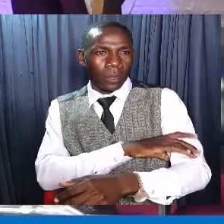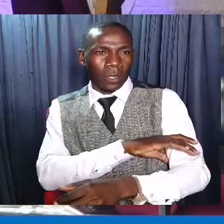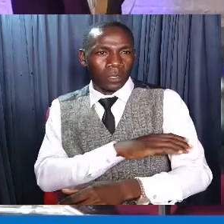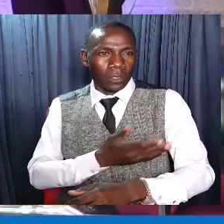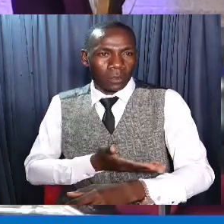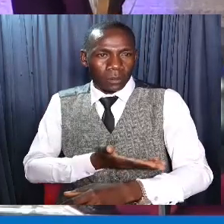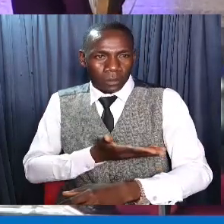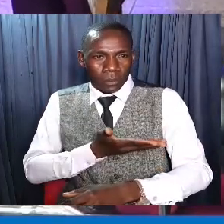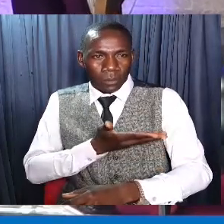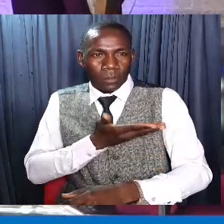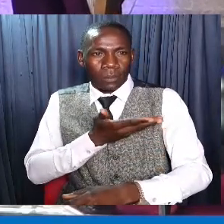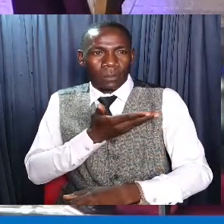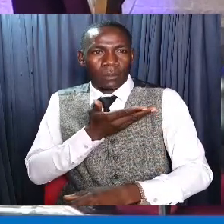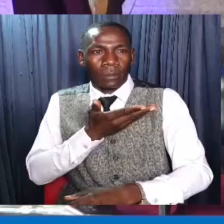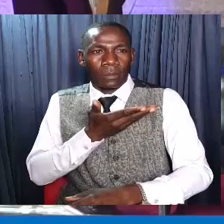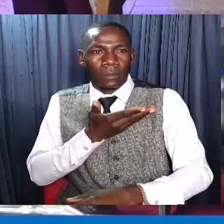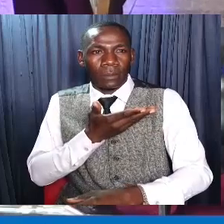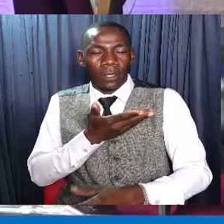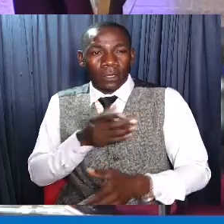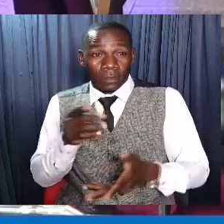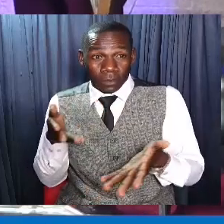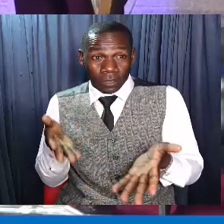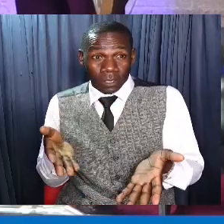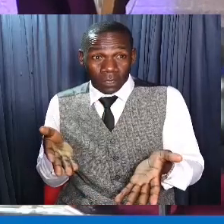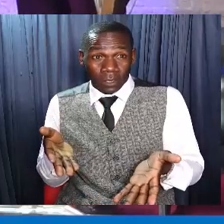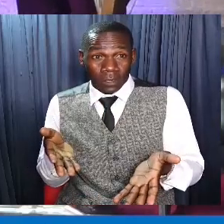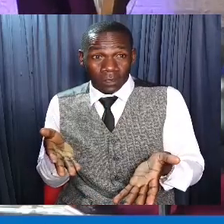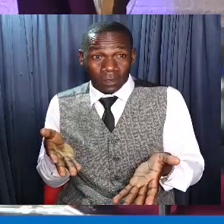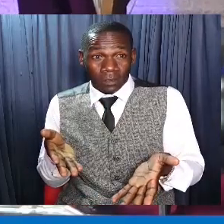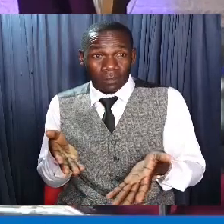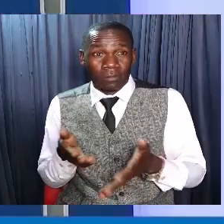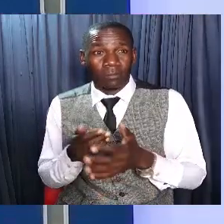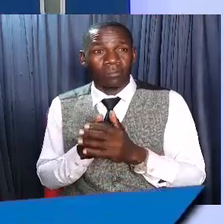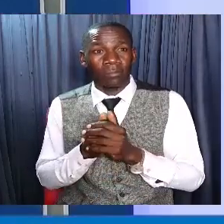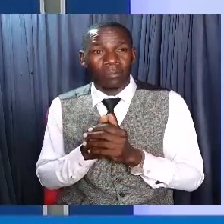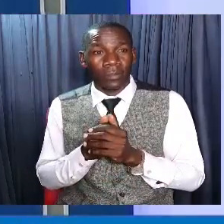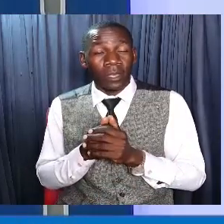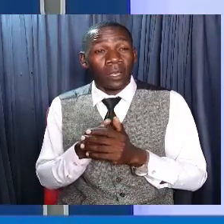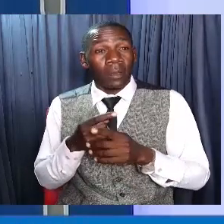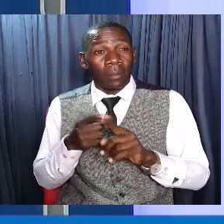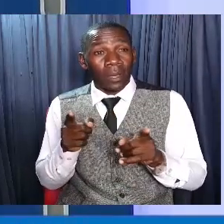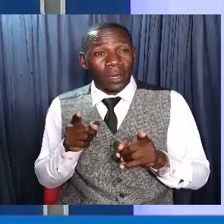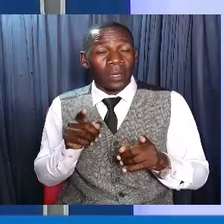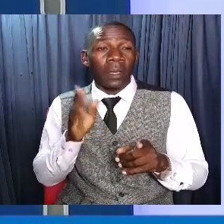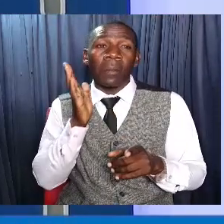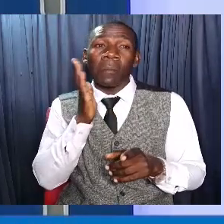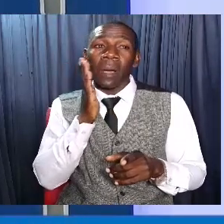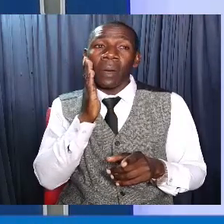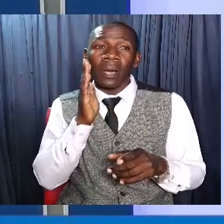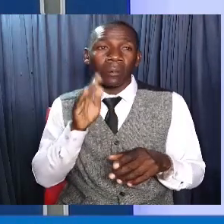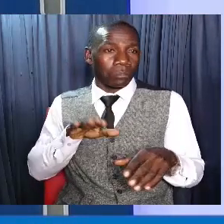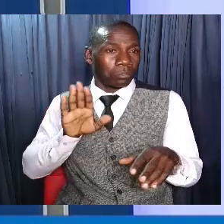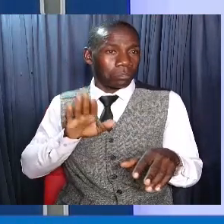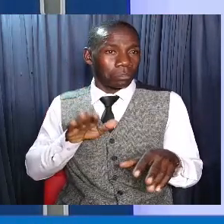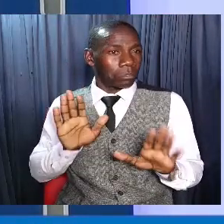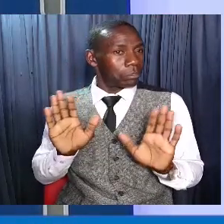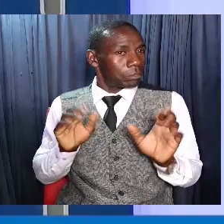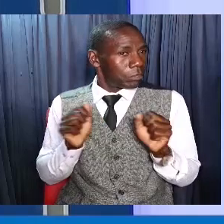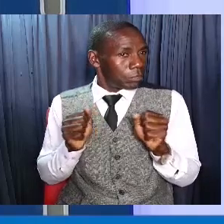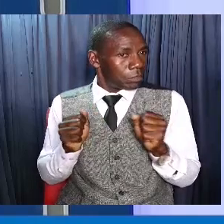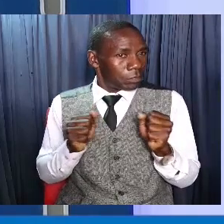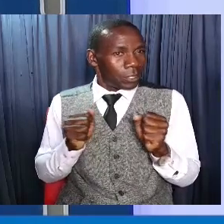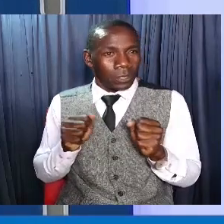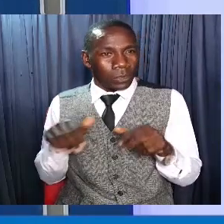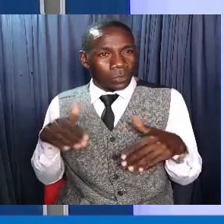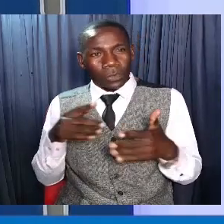too high. Ach. What is it? Lakini mama hakutetemeka. But the mother didn't tremble. Sijui nitafanyaje mimi. I